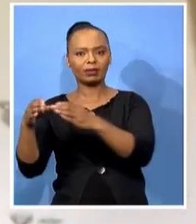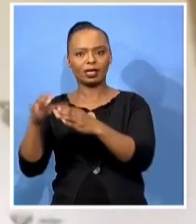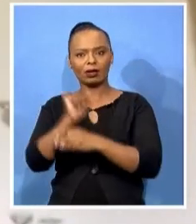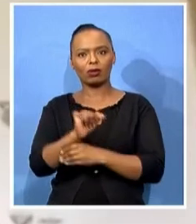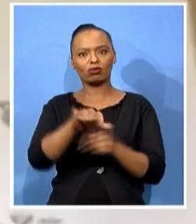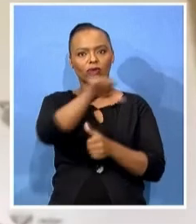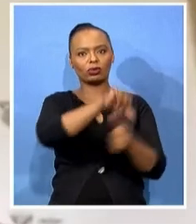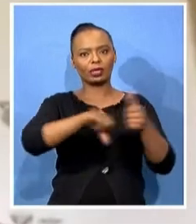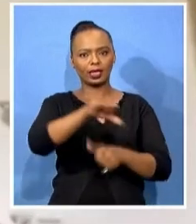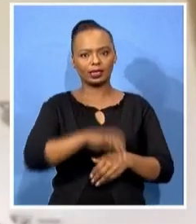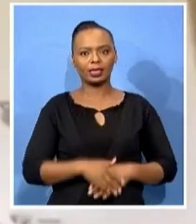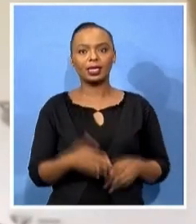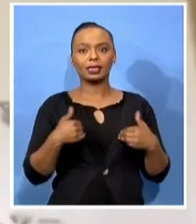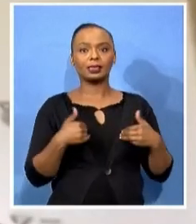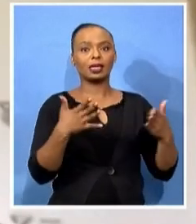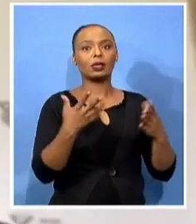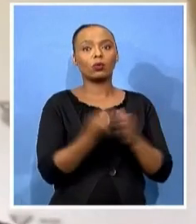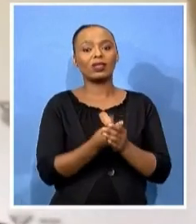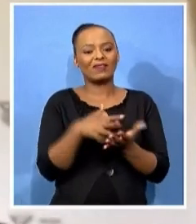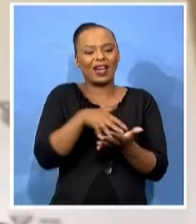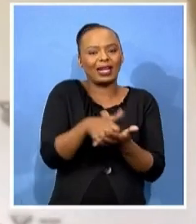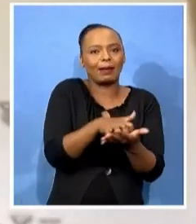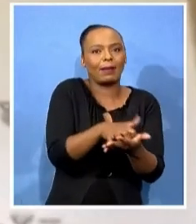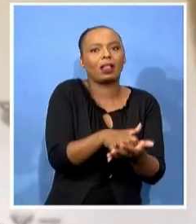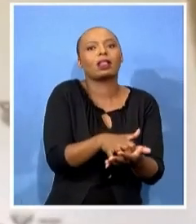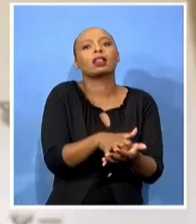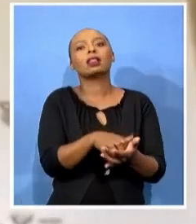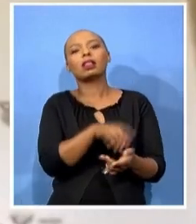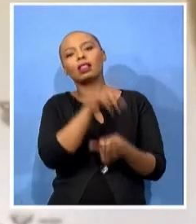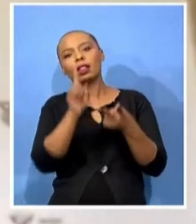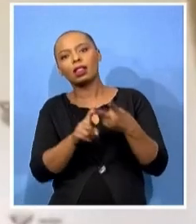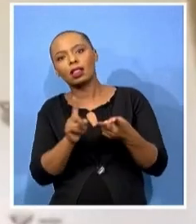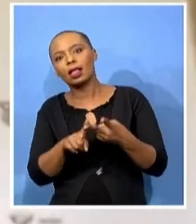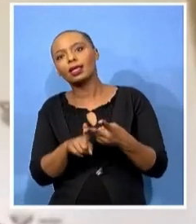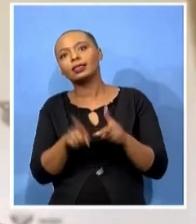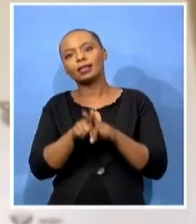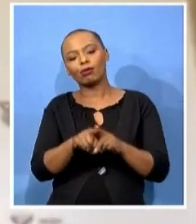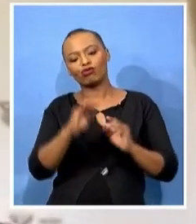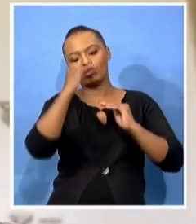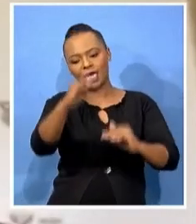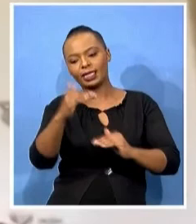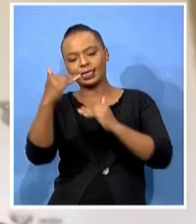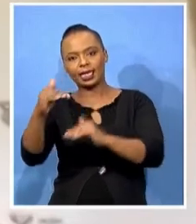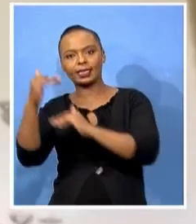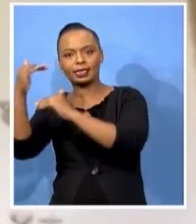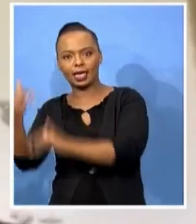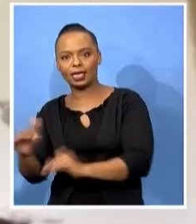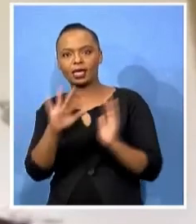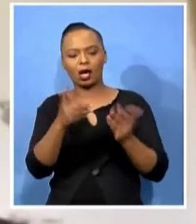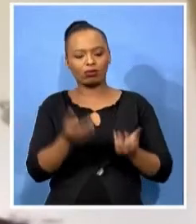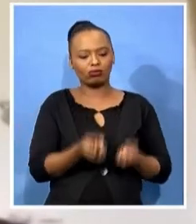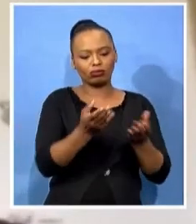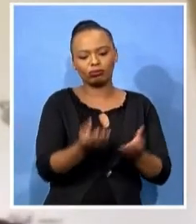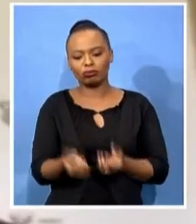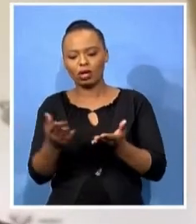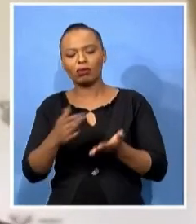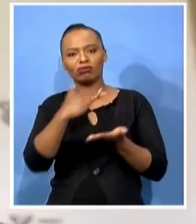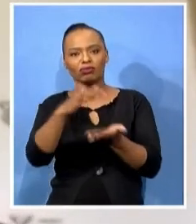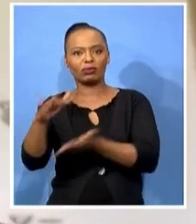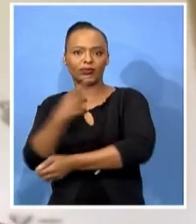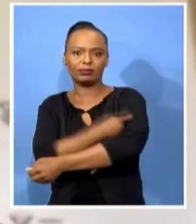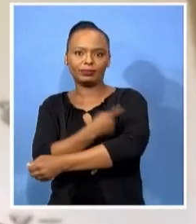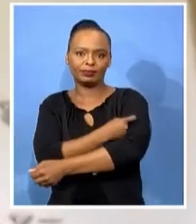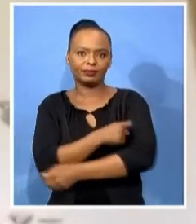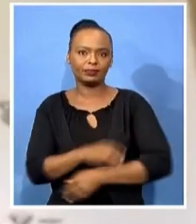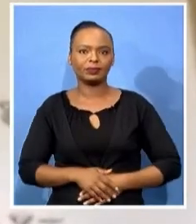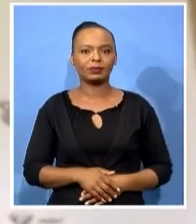and then going right through in stages to be able to ultimately reach to all the members. So we have actually